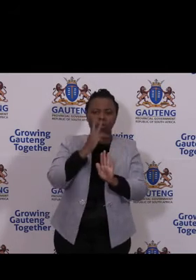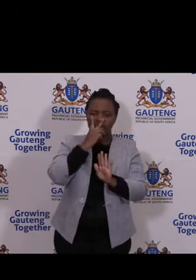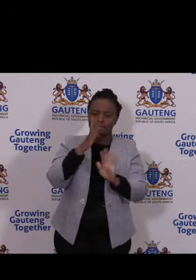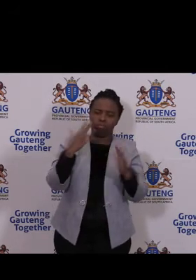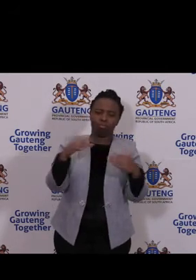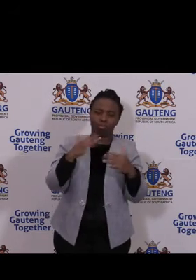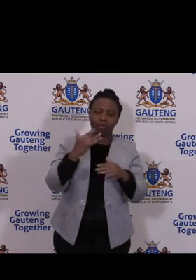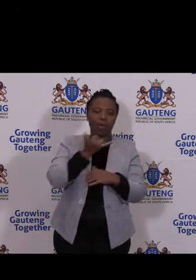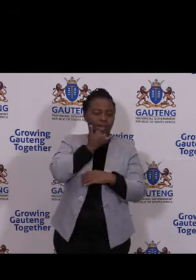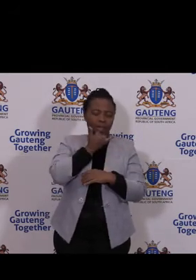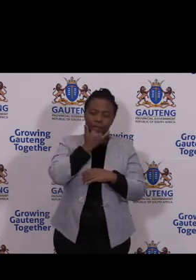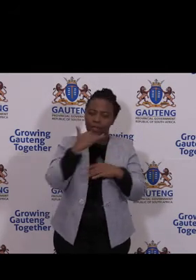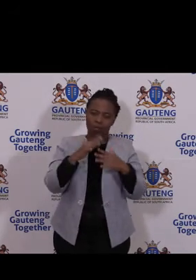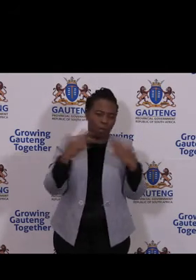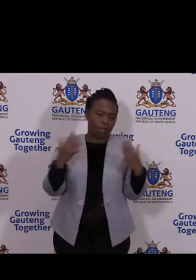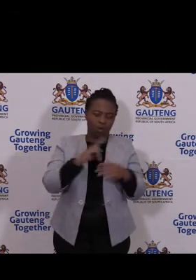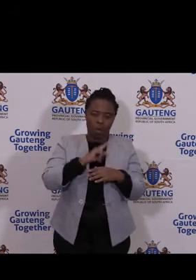impressive at this point.